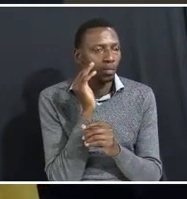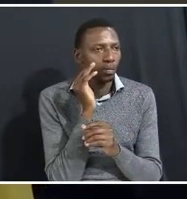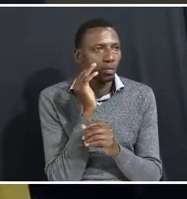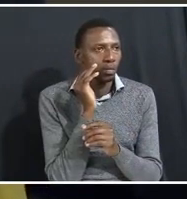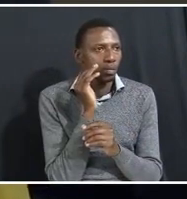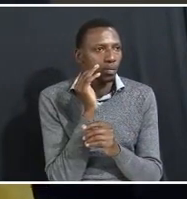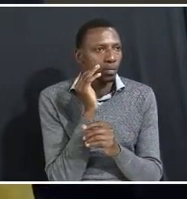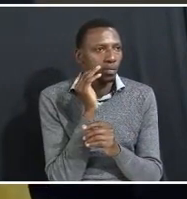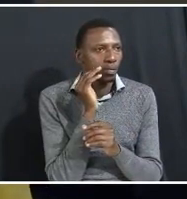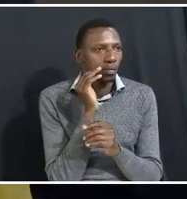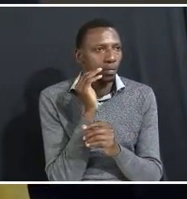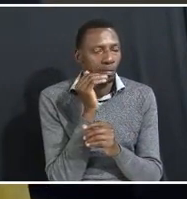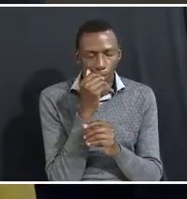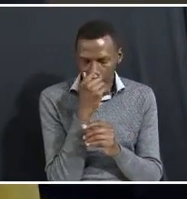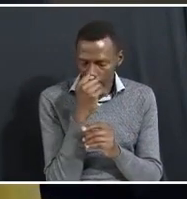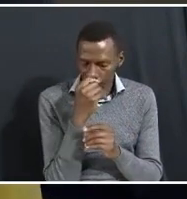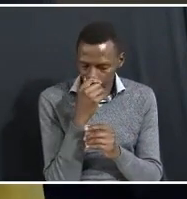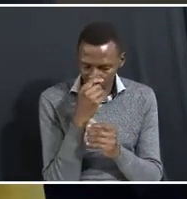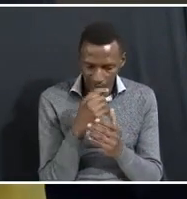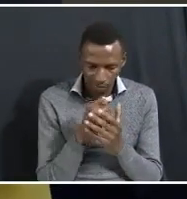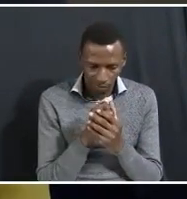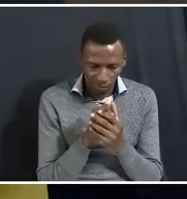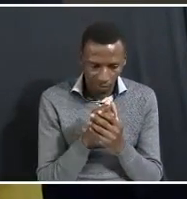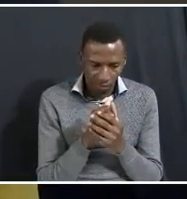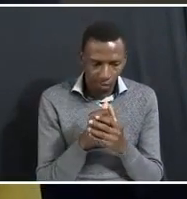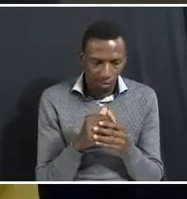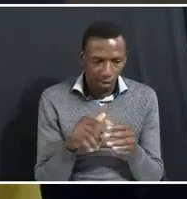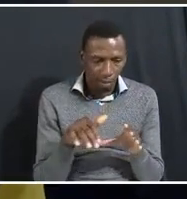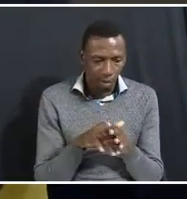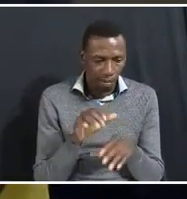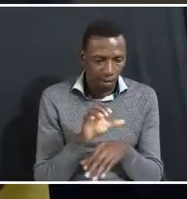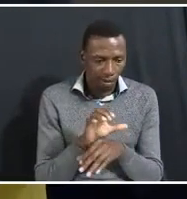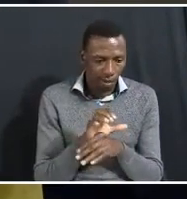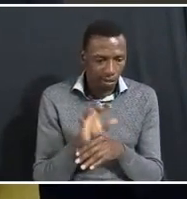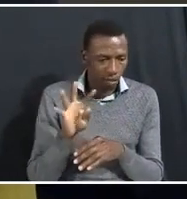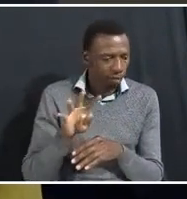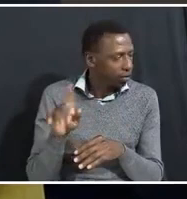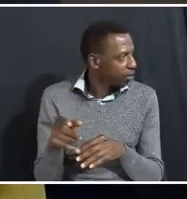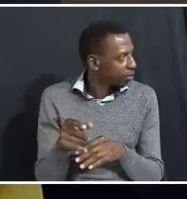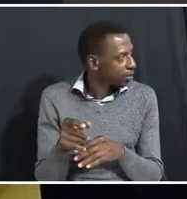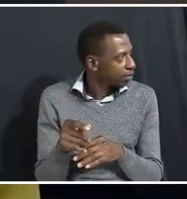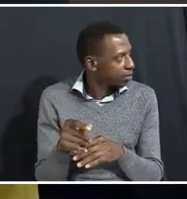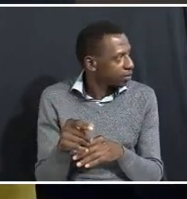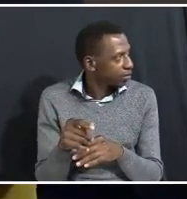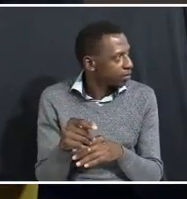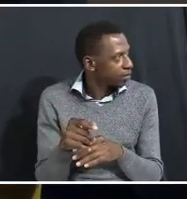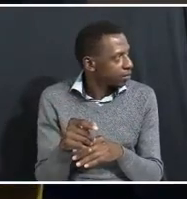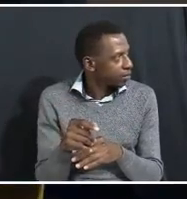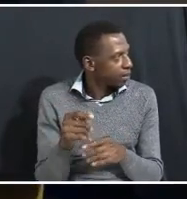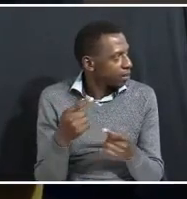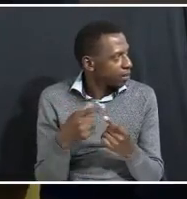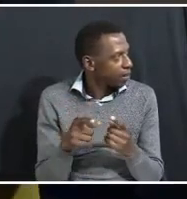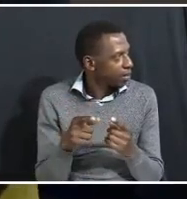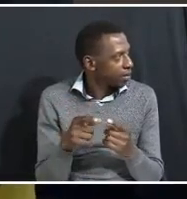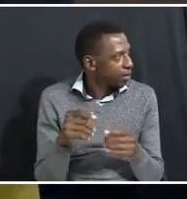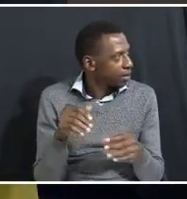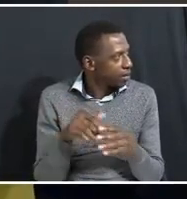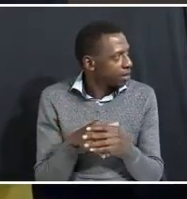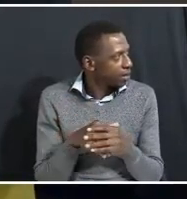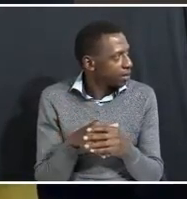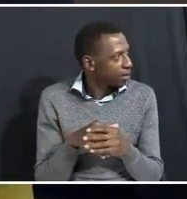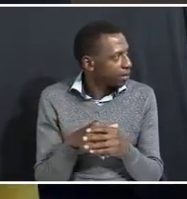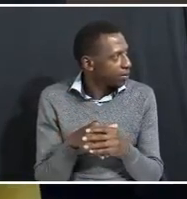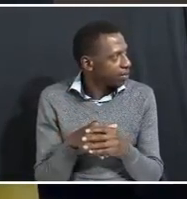numbers, mlisema ni about 4,000 on paper. Lakini, on any given Sabbath,